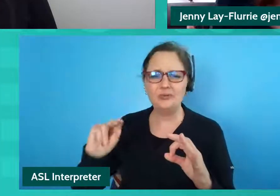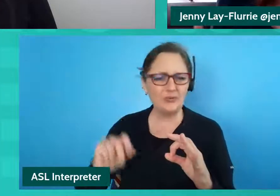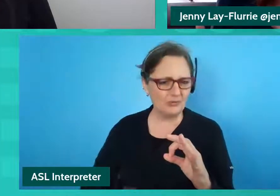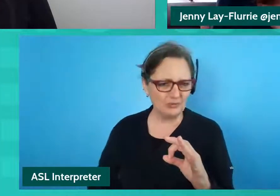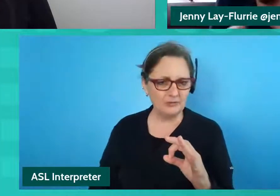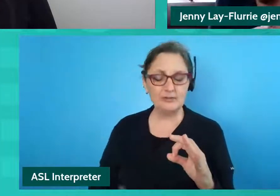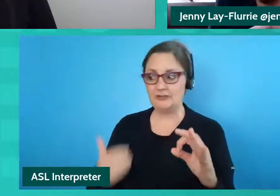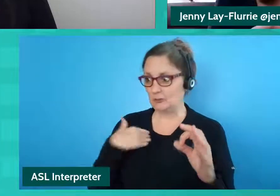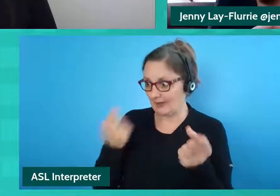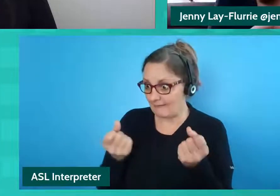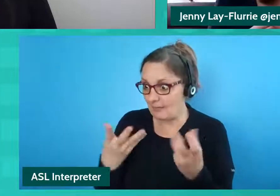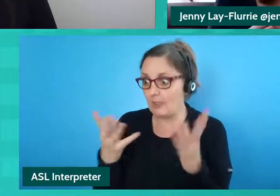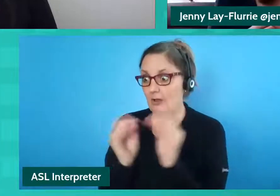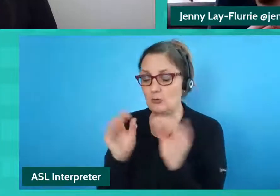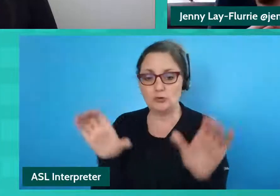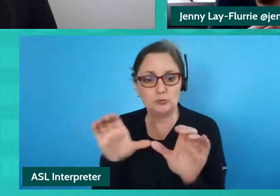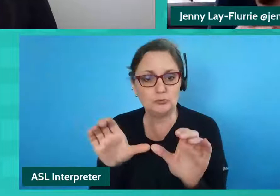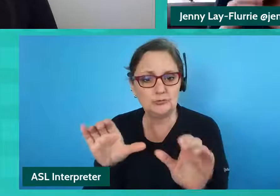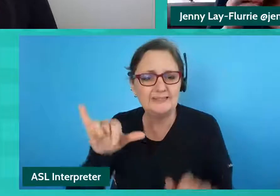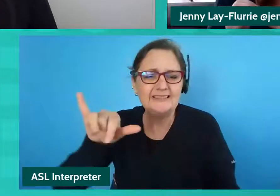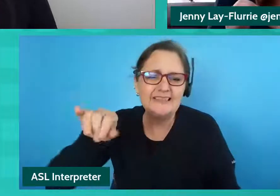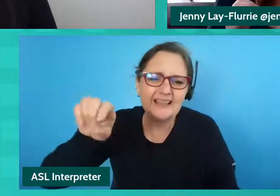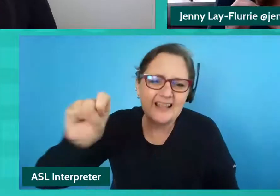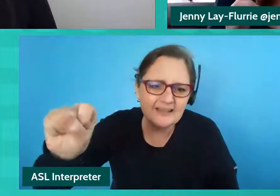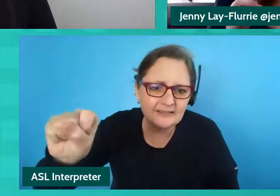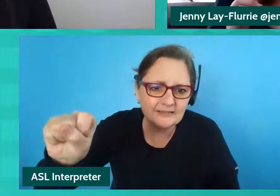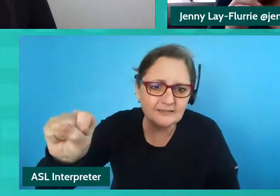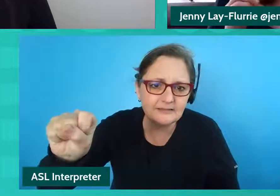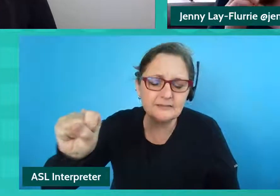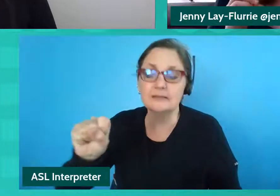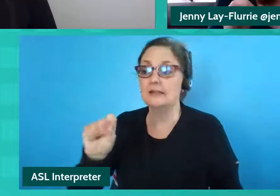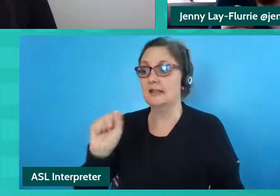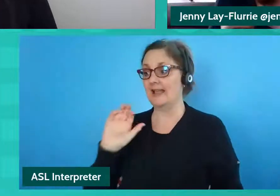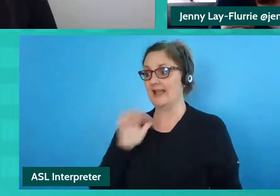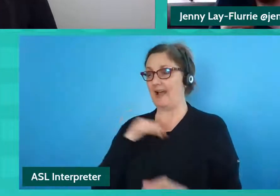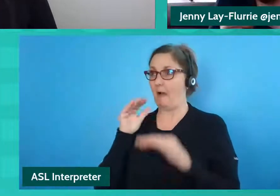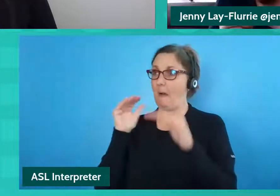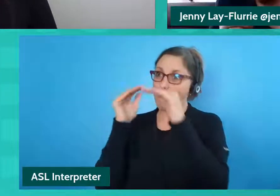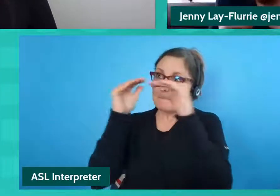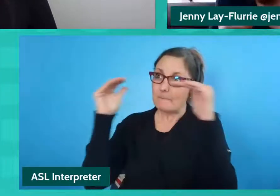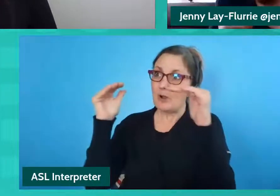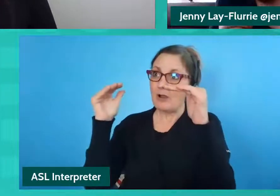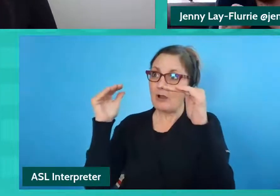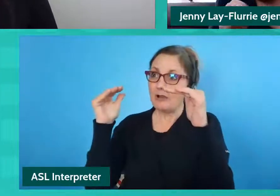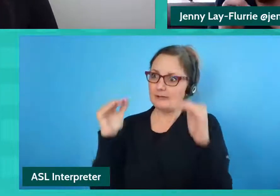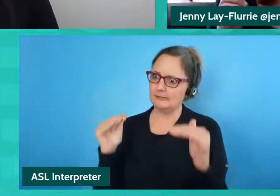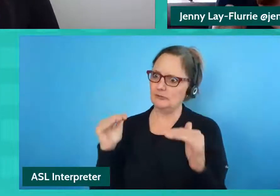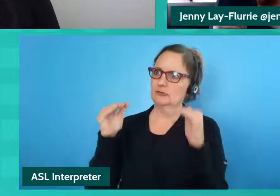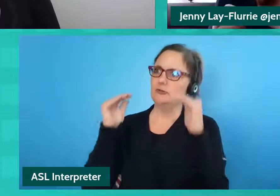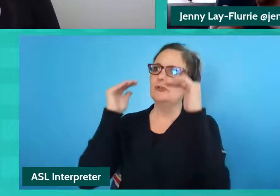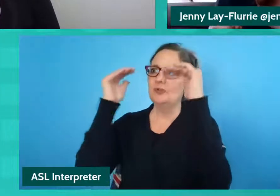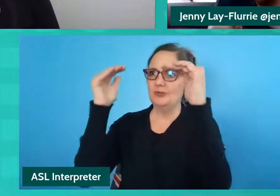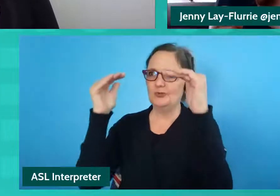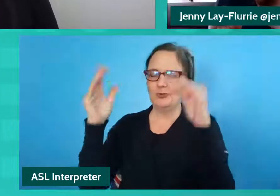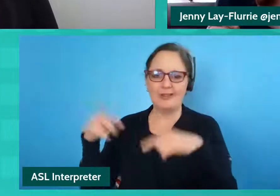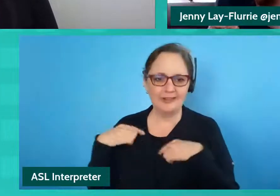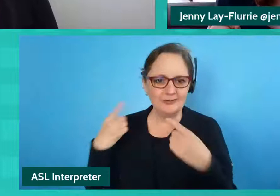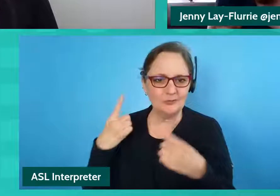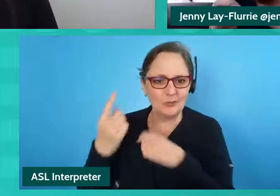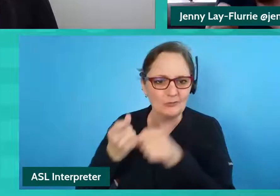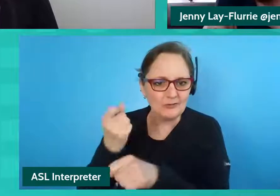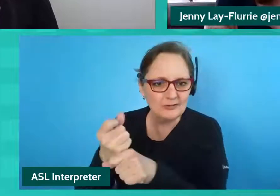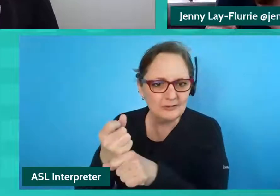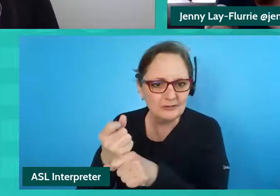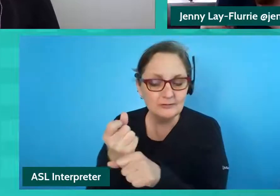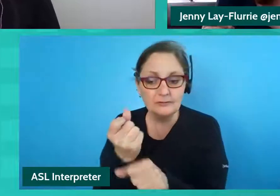go? Yes. But I would say that our bar has really grown over the years. Every product that we